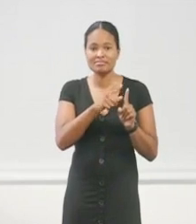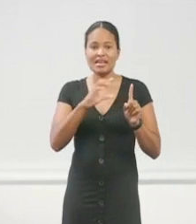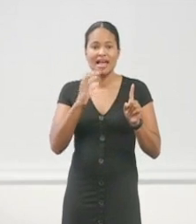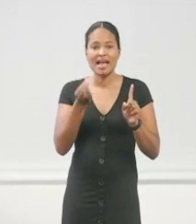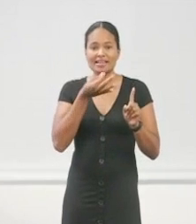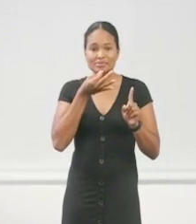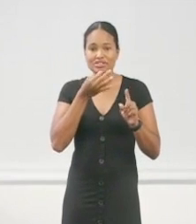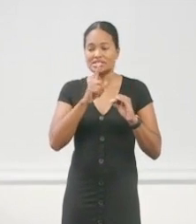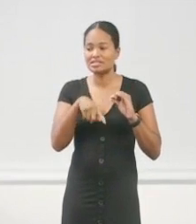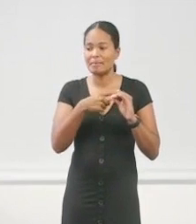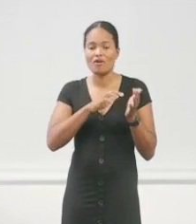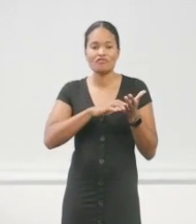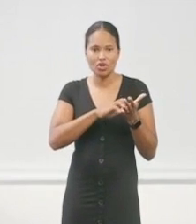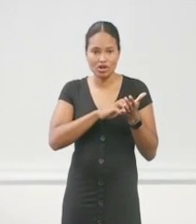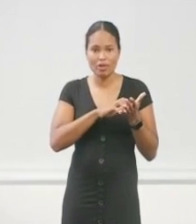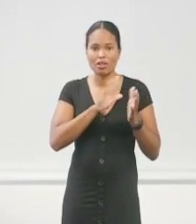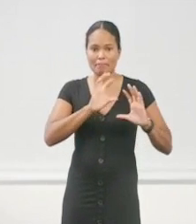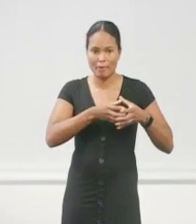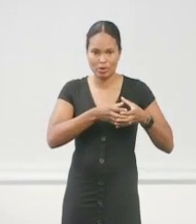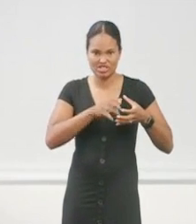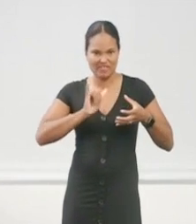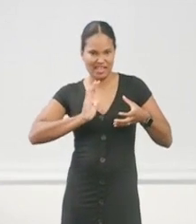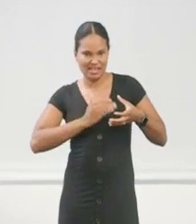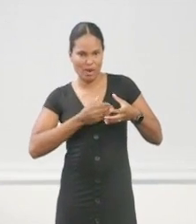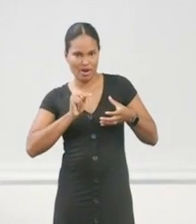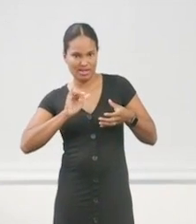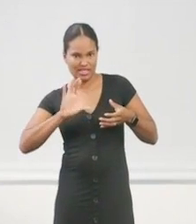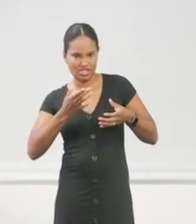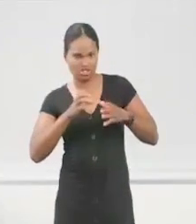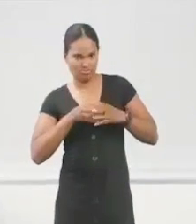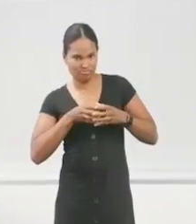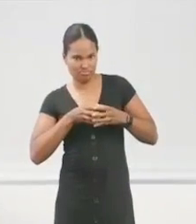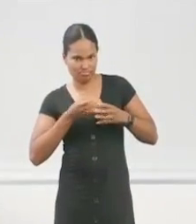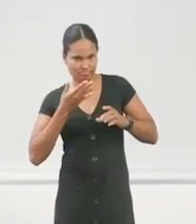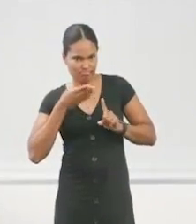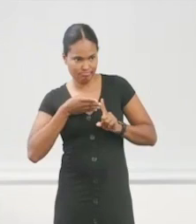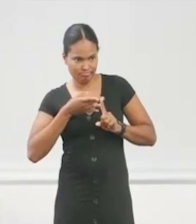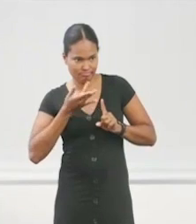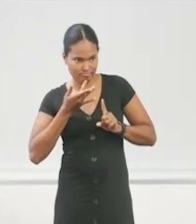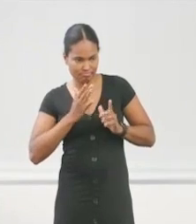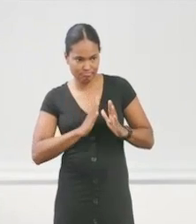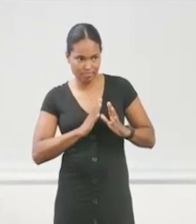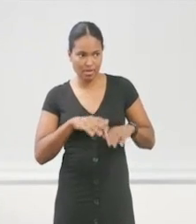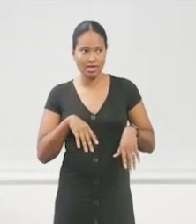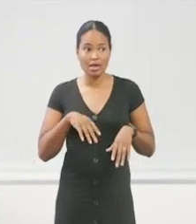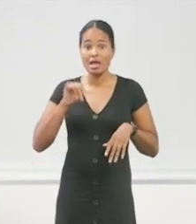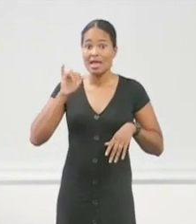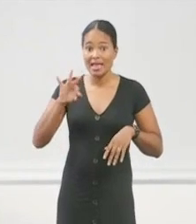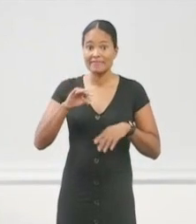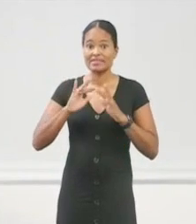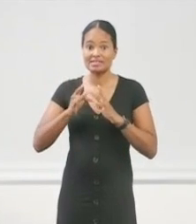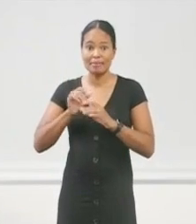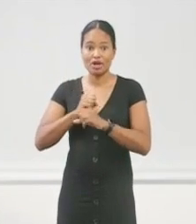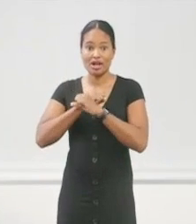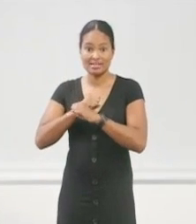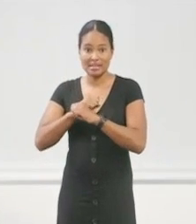populations, and that is our niche in the community. In addition, whenever there is a cyber attack on let's say a claims processing